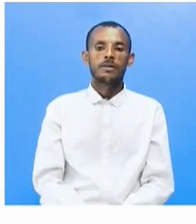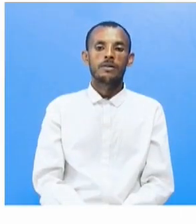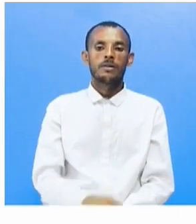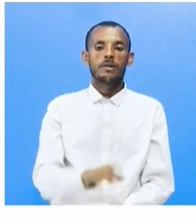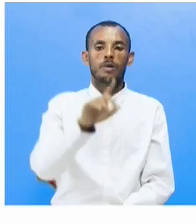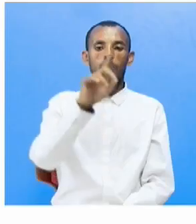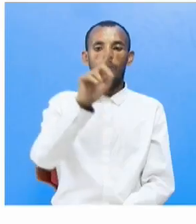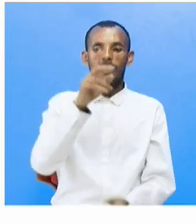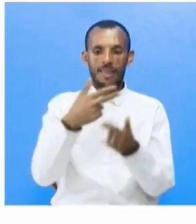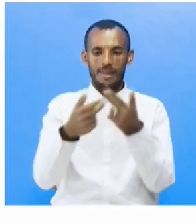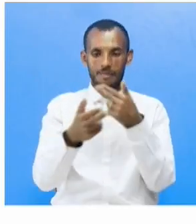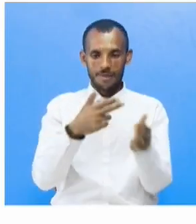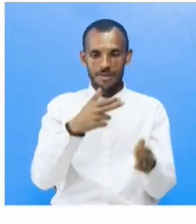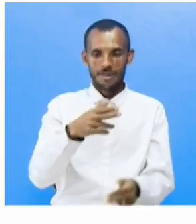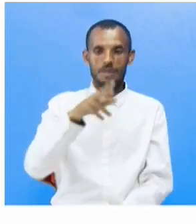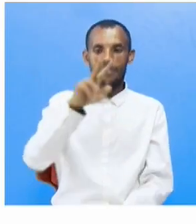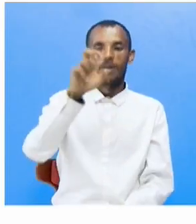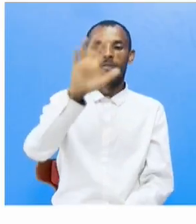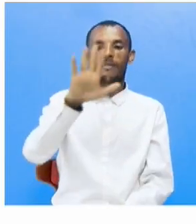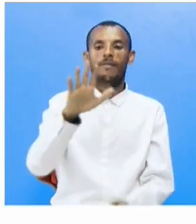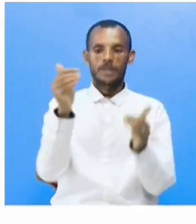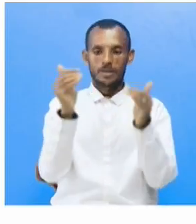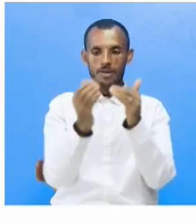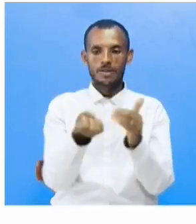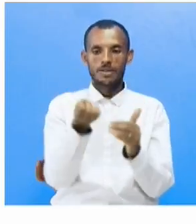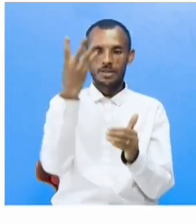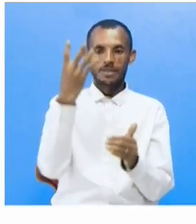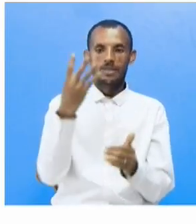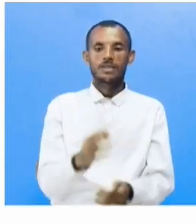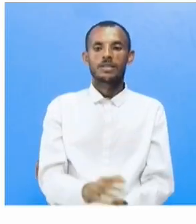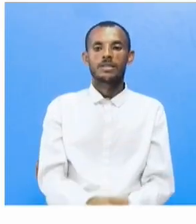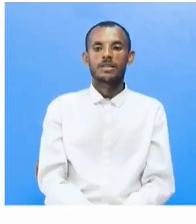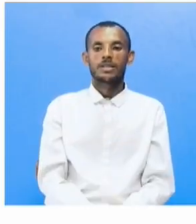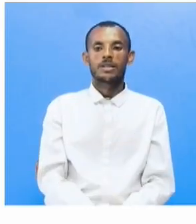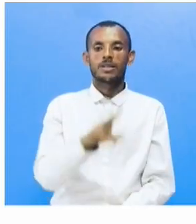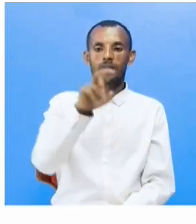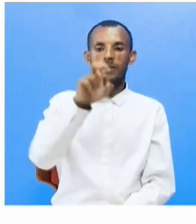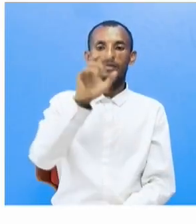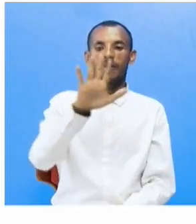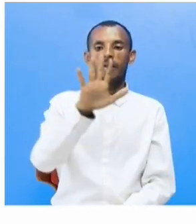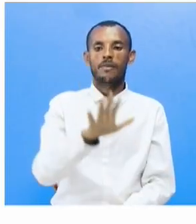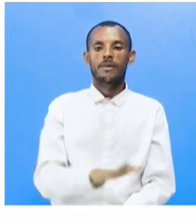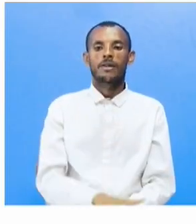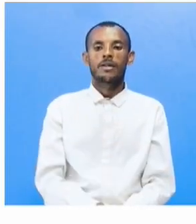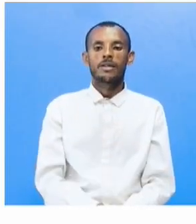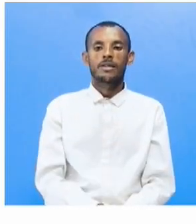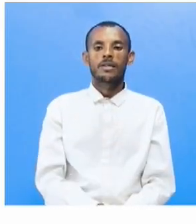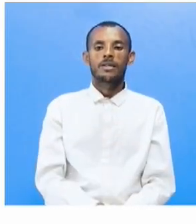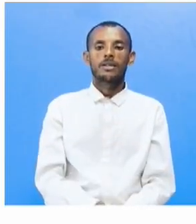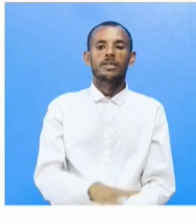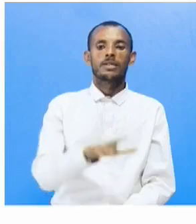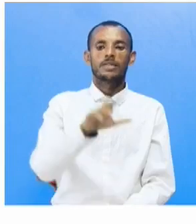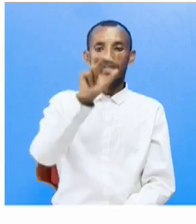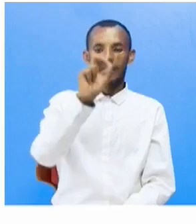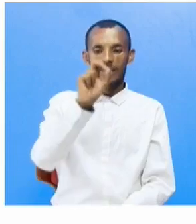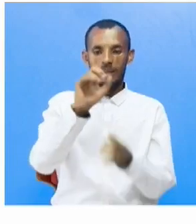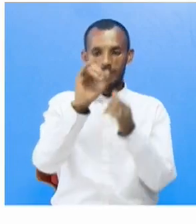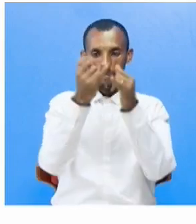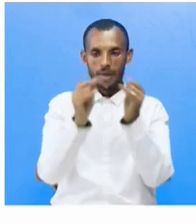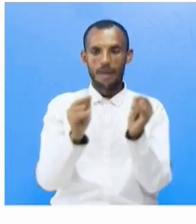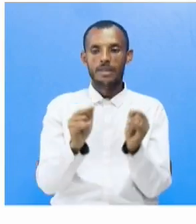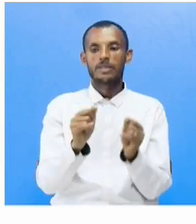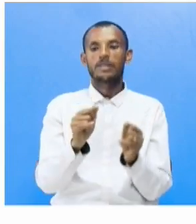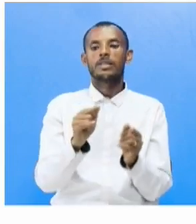1 times 25 is this. It is 25. 30 minus 25 is